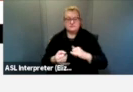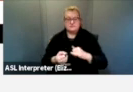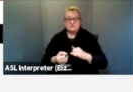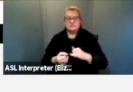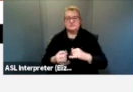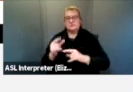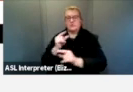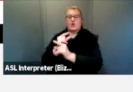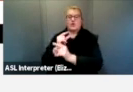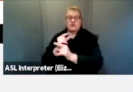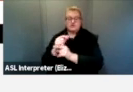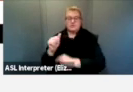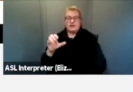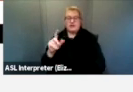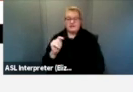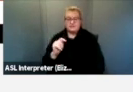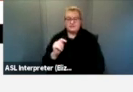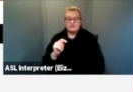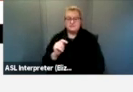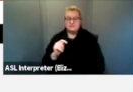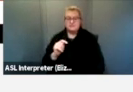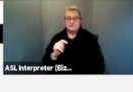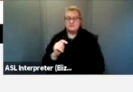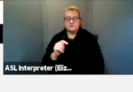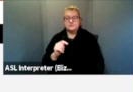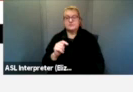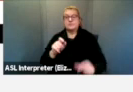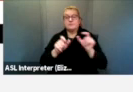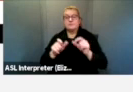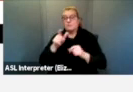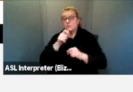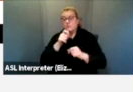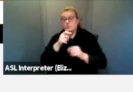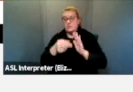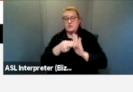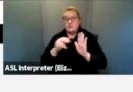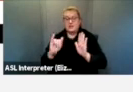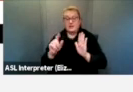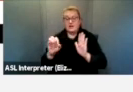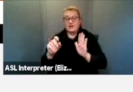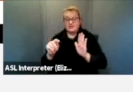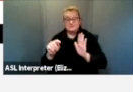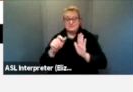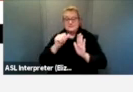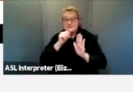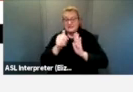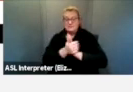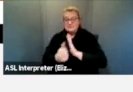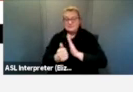Guardianship Act from 1784 that places people who are labeled as idiot, non-compos, or